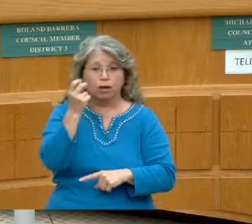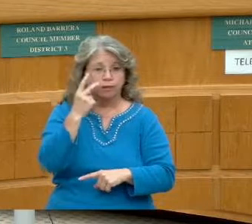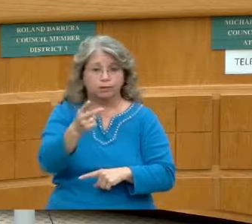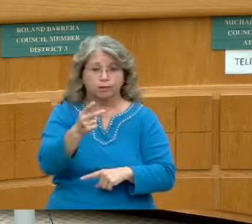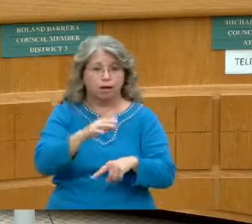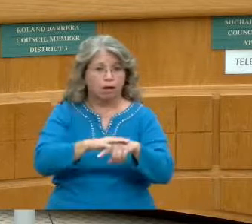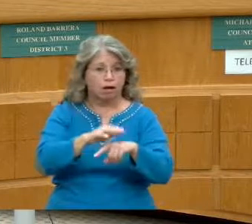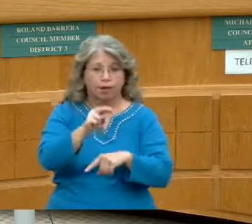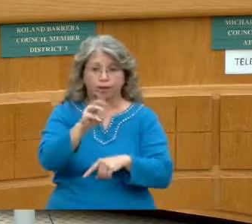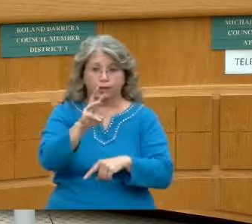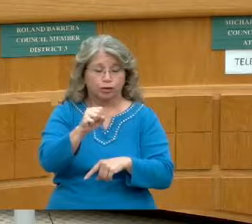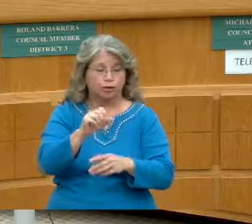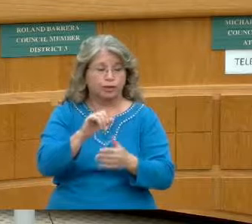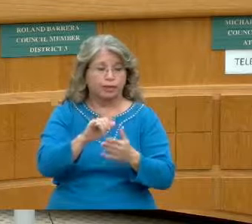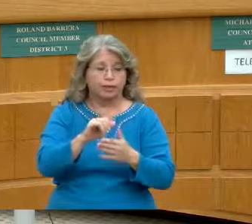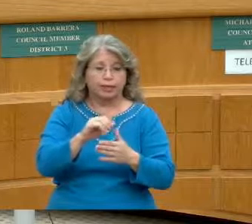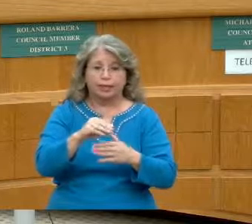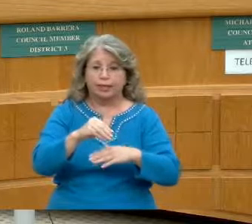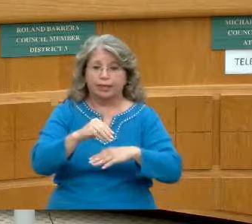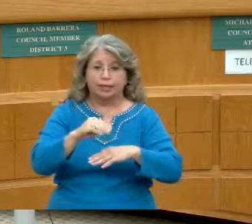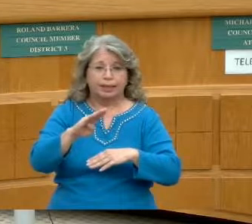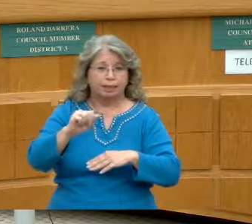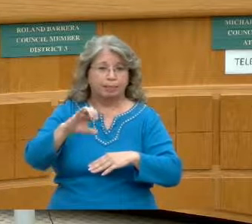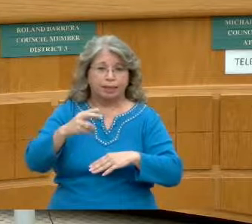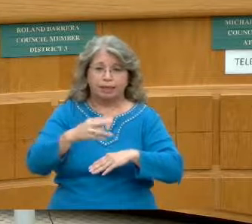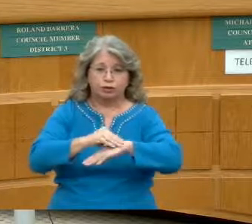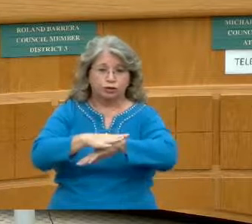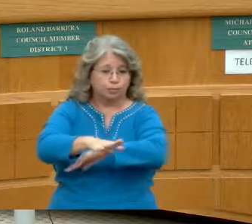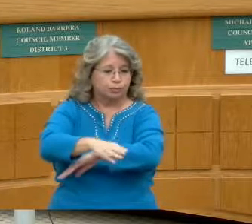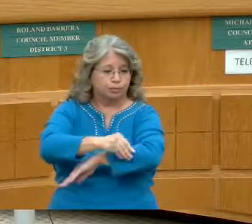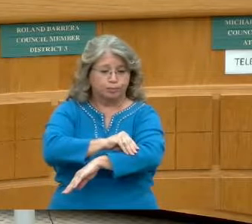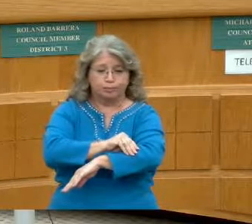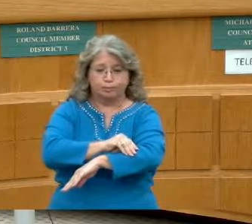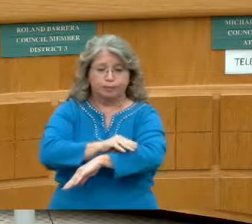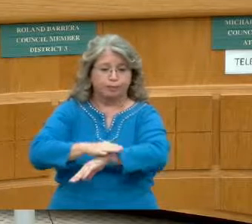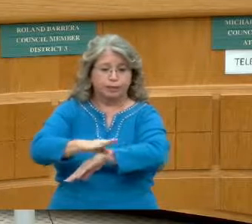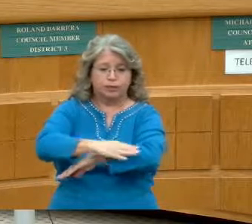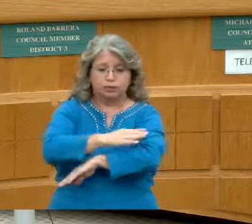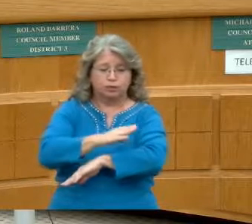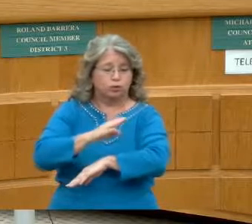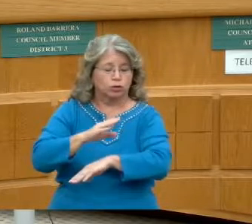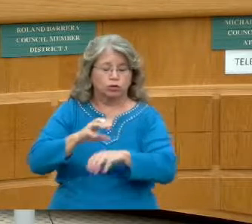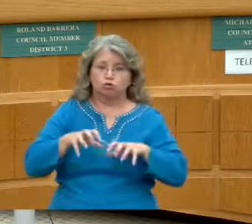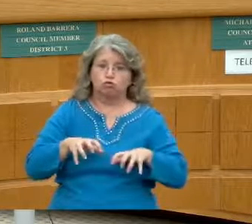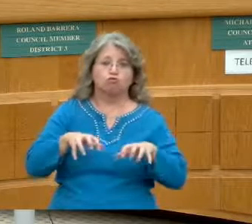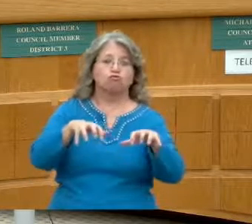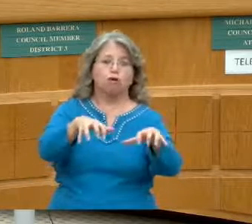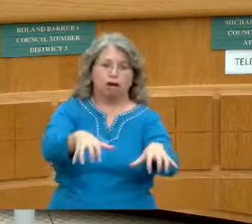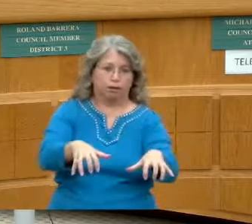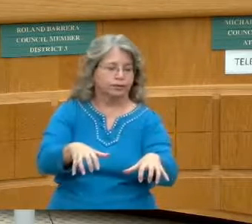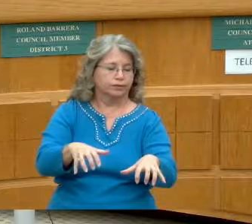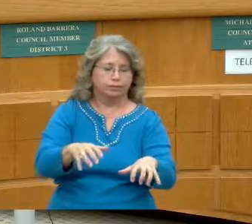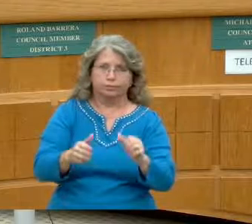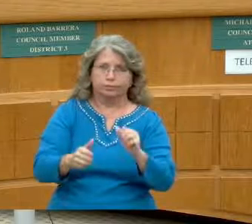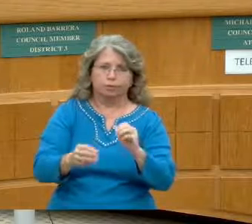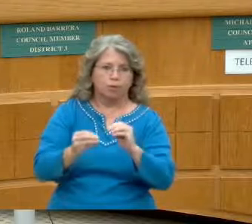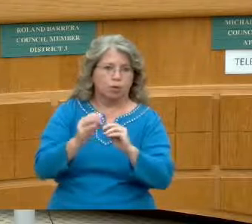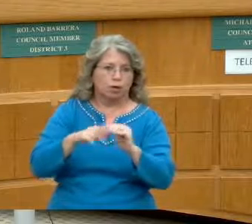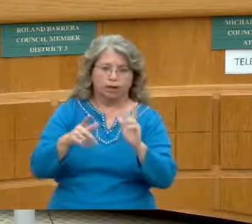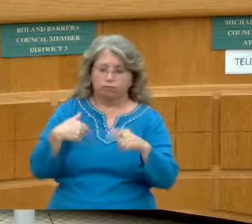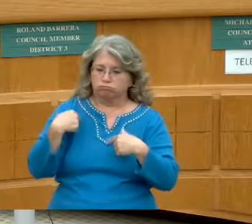beaches were as crowded as, quite frankly, I have ever seen them. But we had a lot of